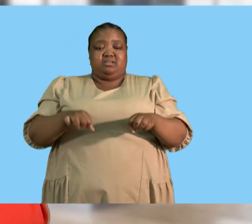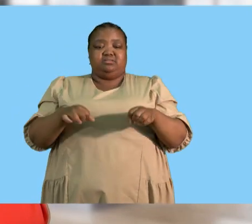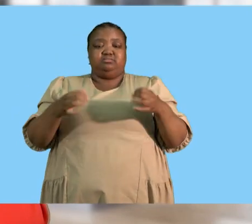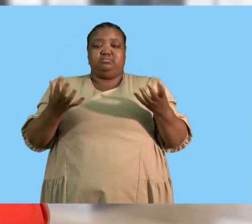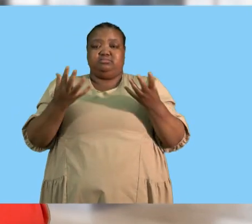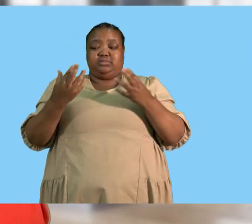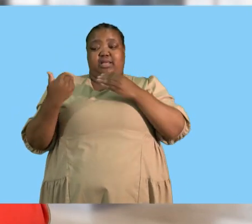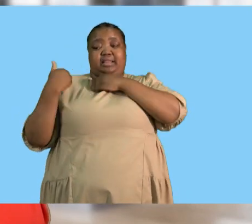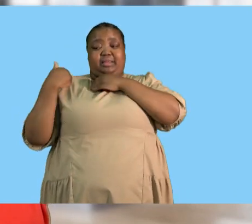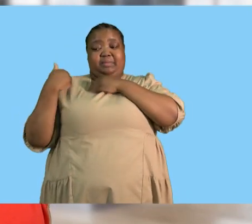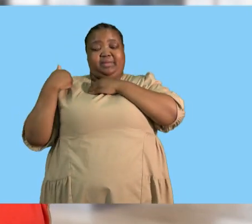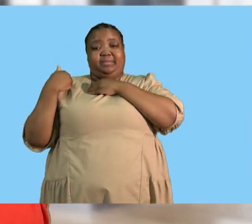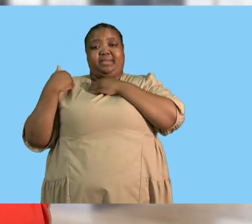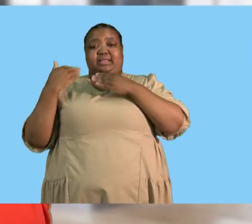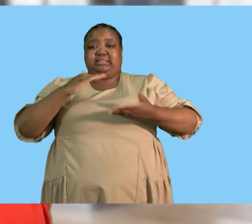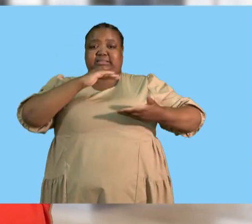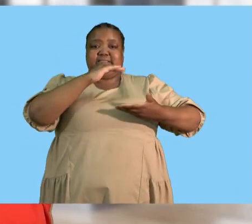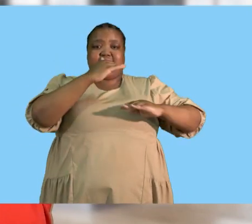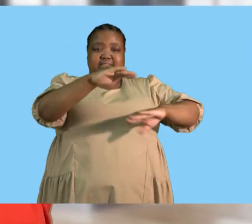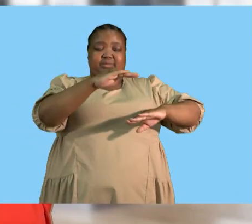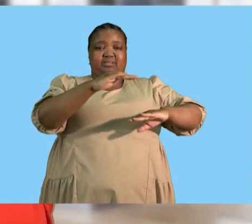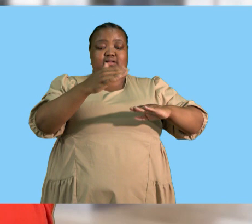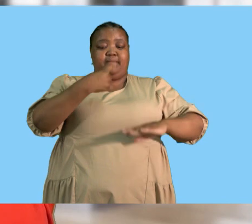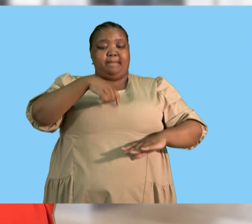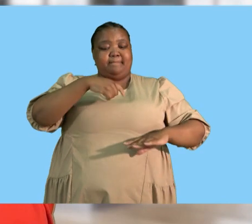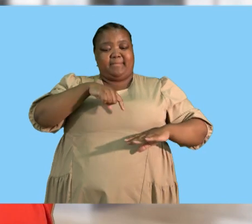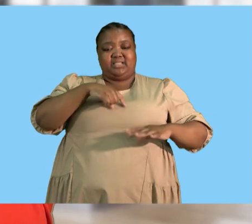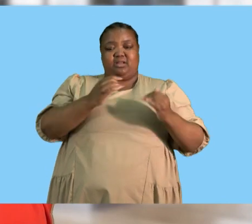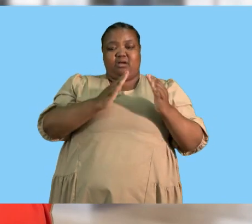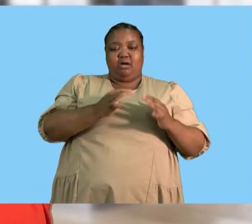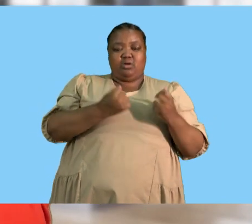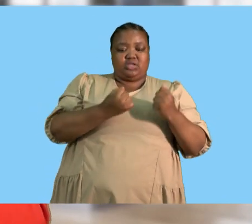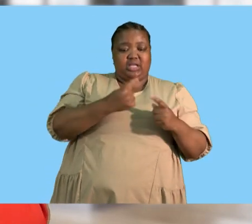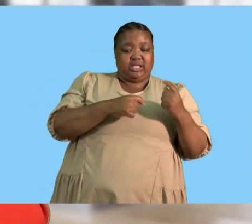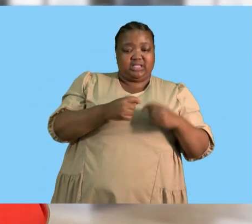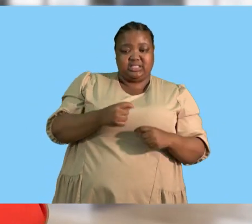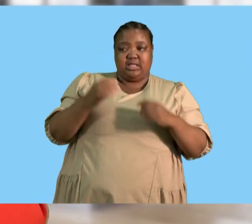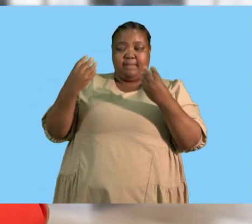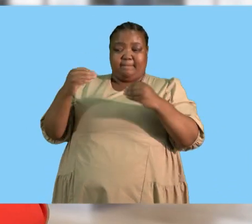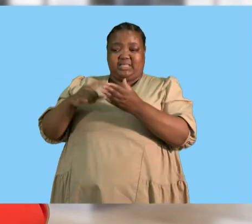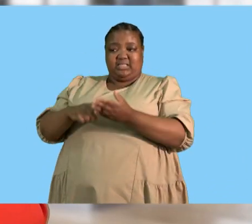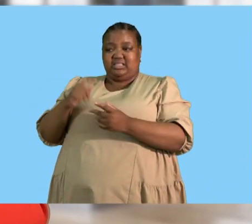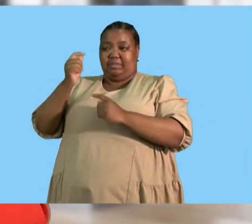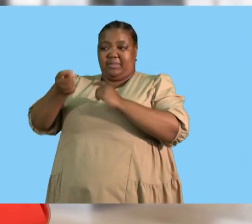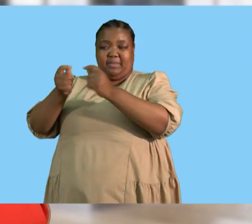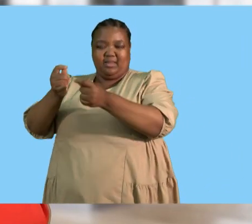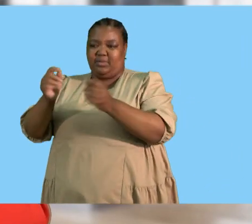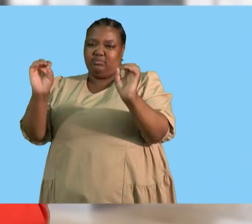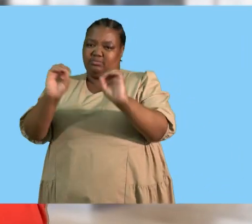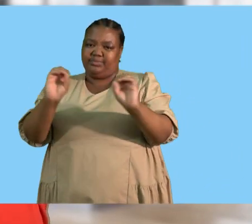limited liability, the bank will not take any of your personal assets to pay off the business's